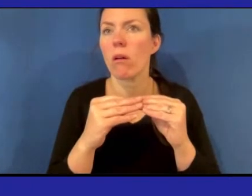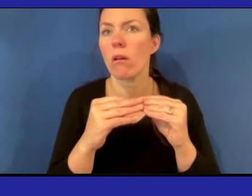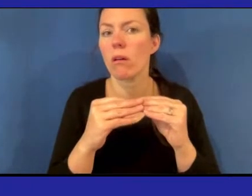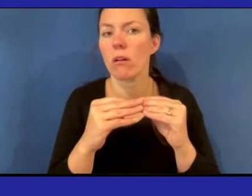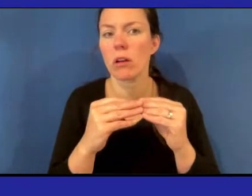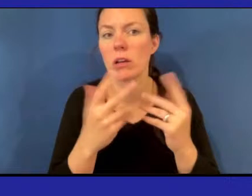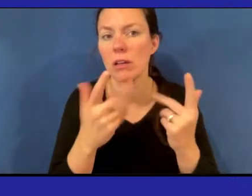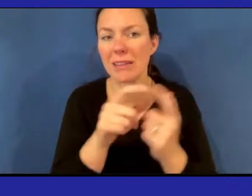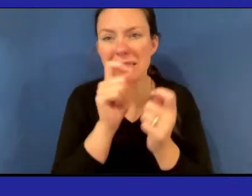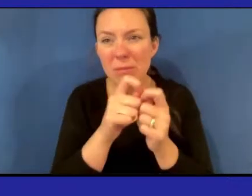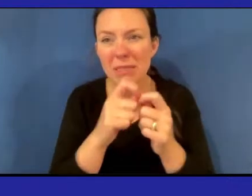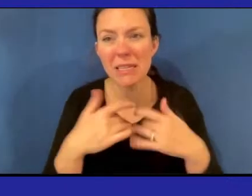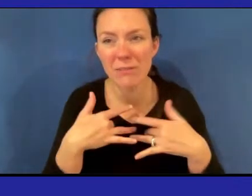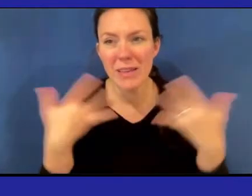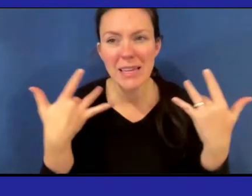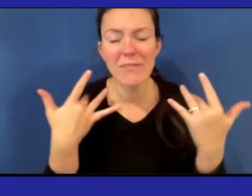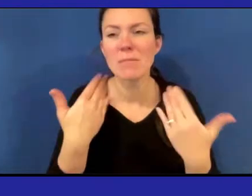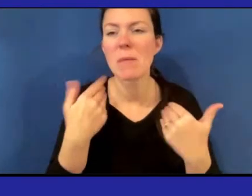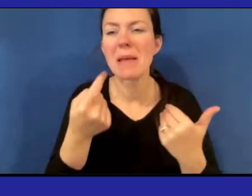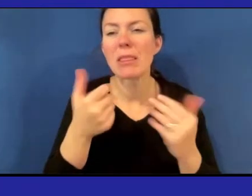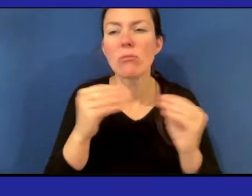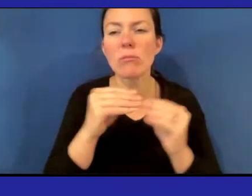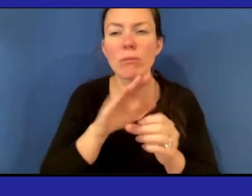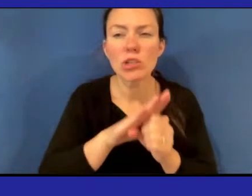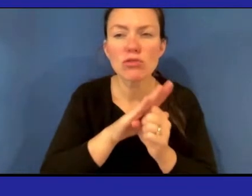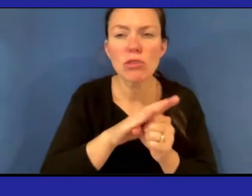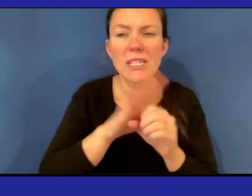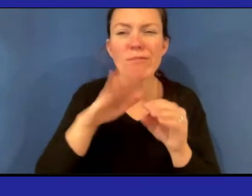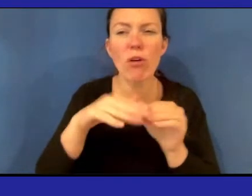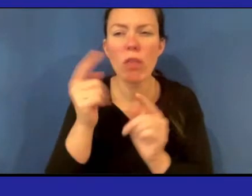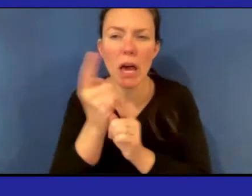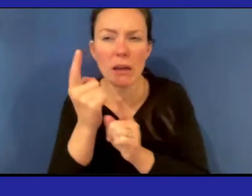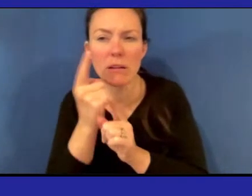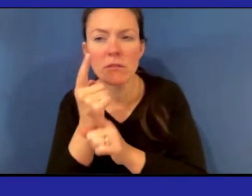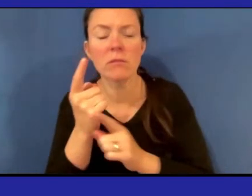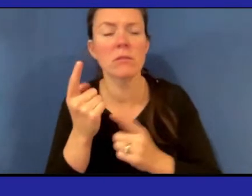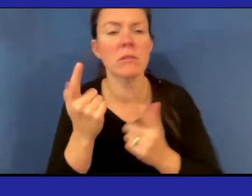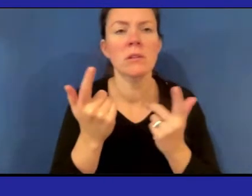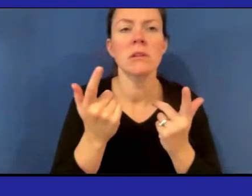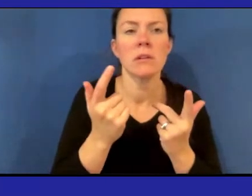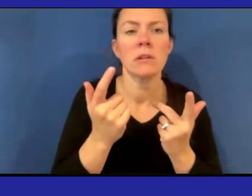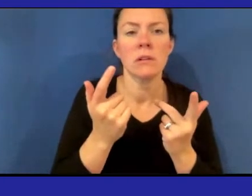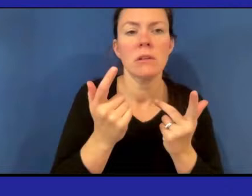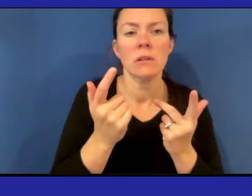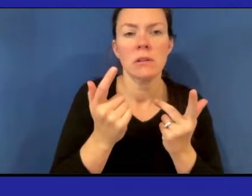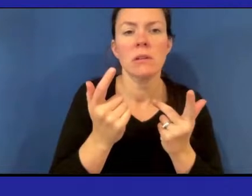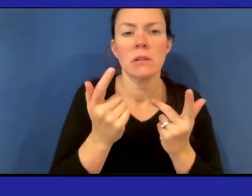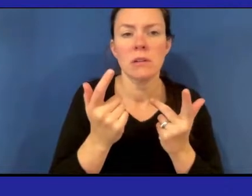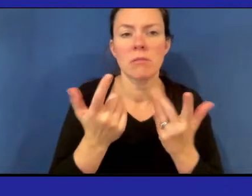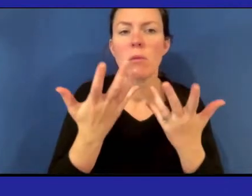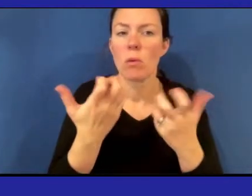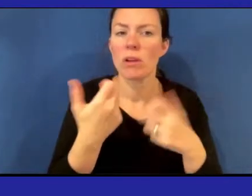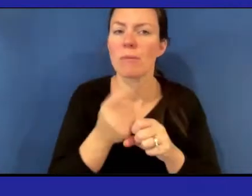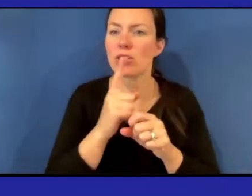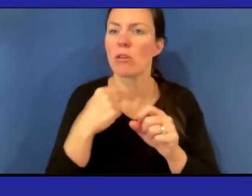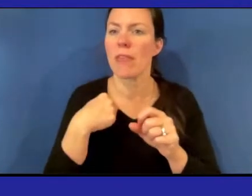maybe more stressful or sort of negatively impacting the workforce's wellness, well-being, and